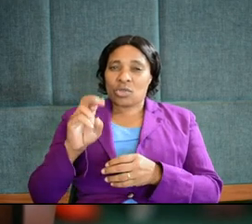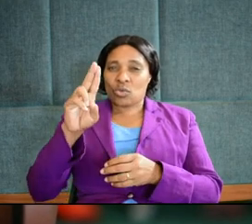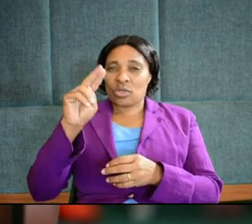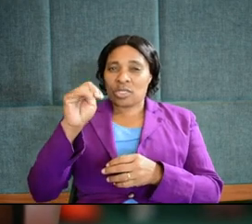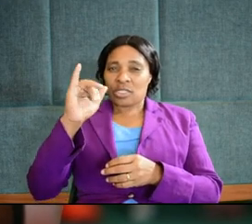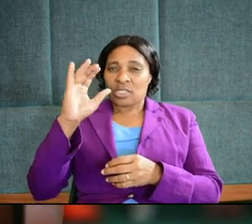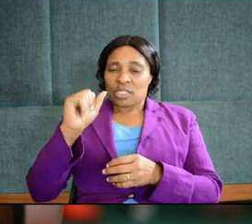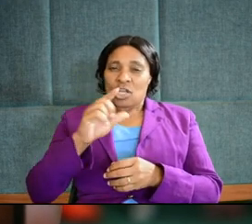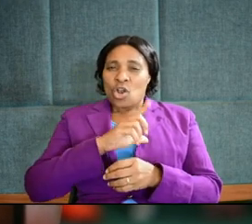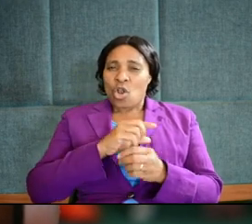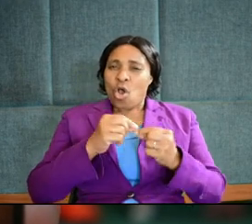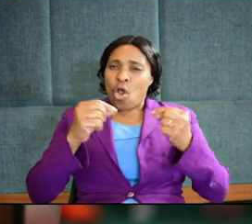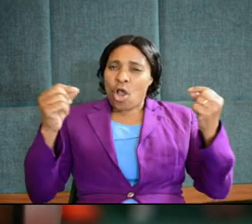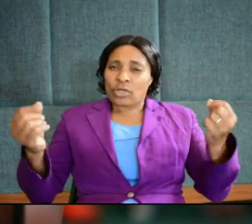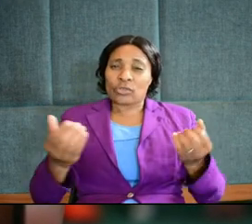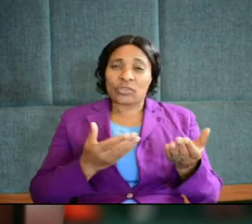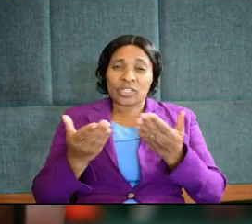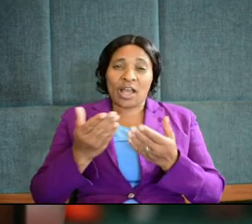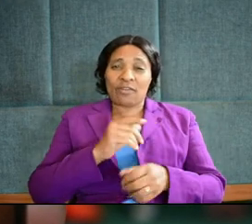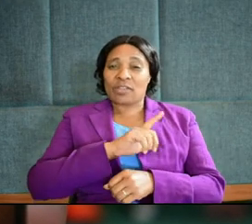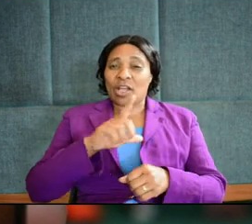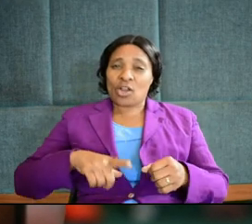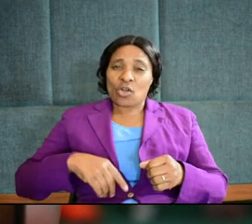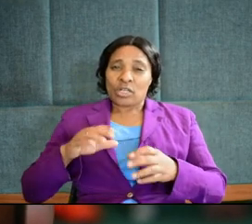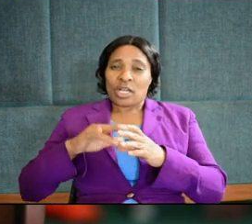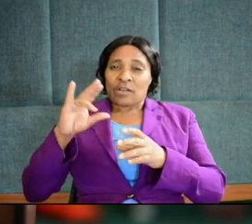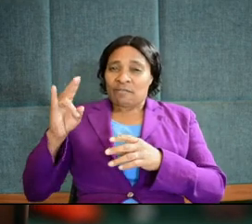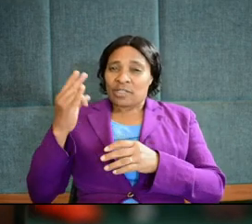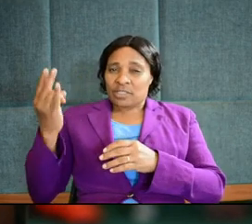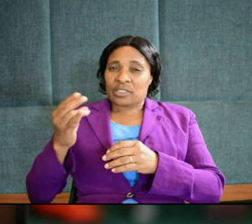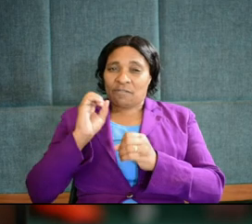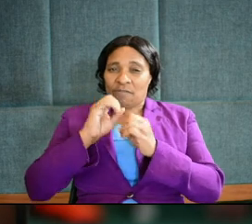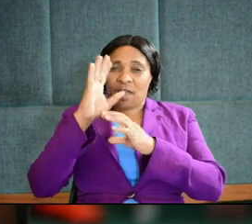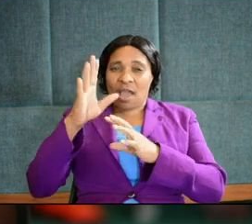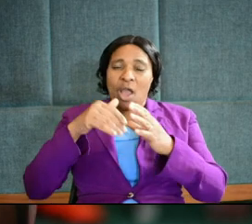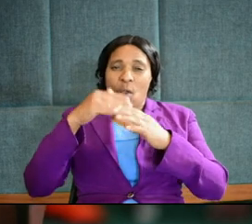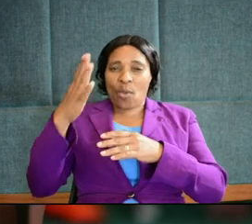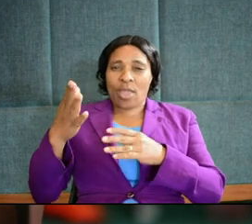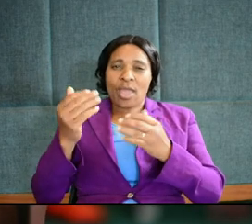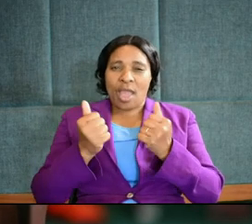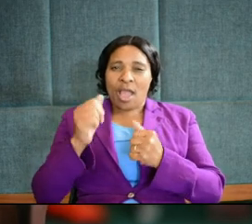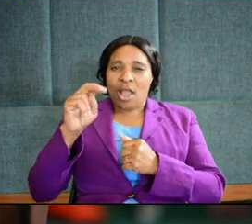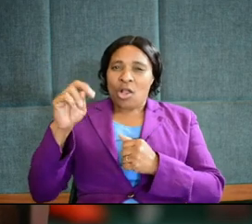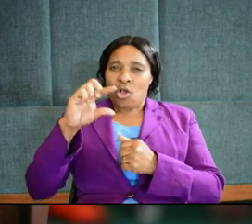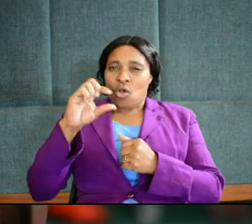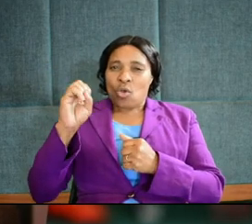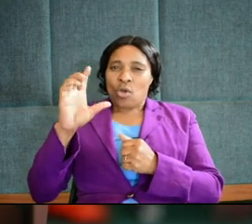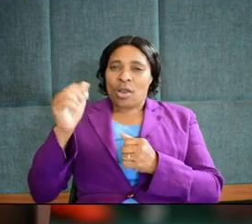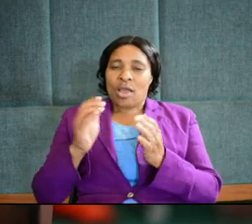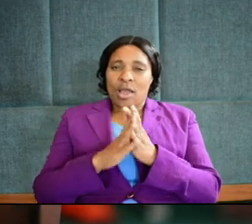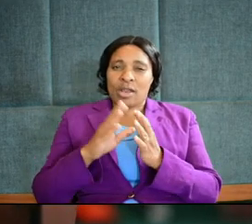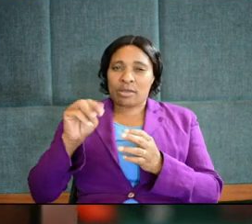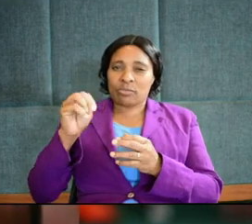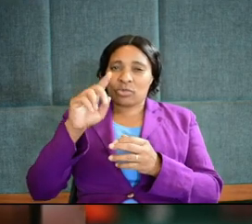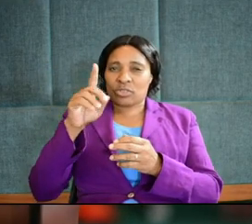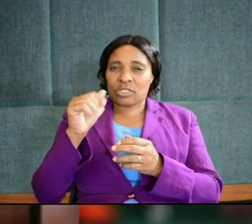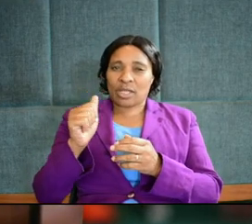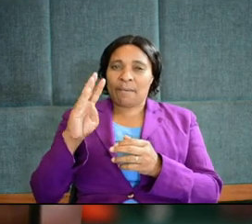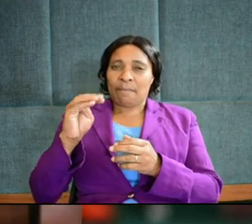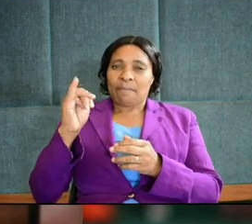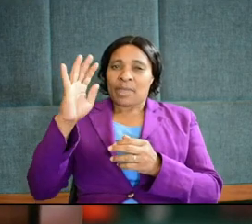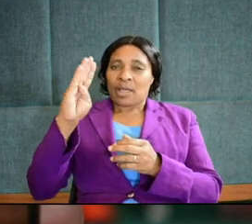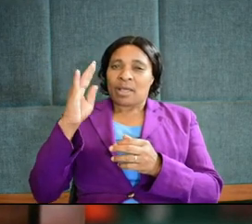to serve the Lord as Seventh-day Adventist missionaries in a faraway country like Angola or Mozambique. But a